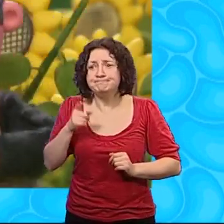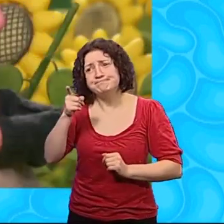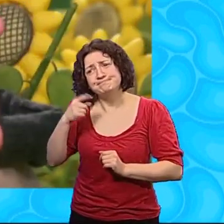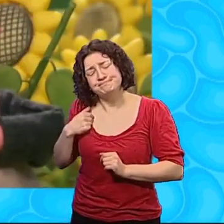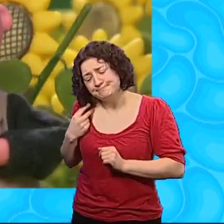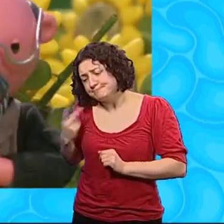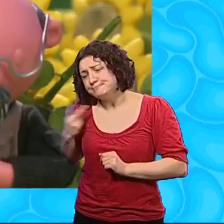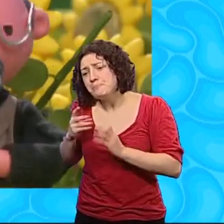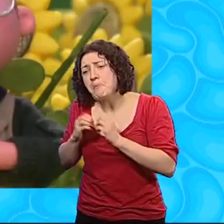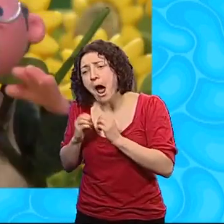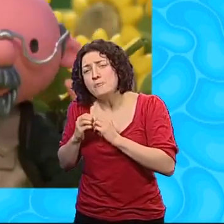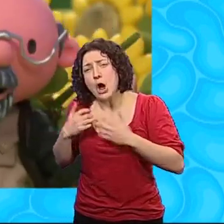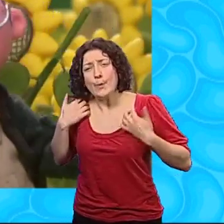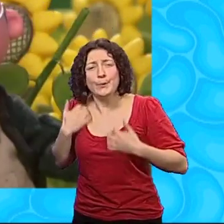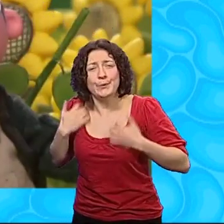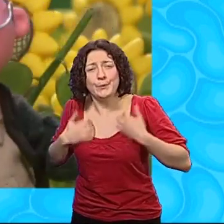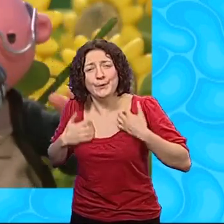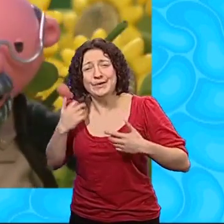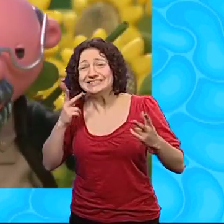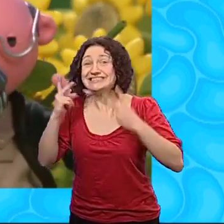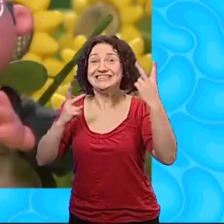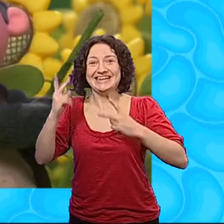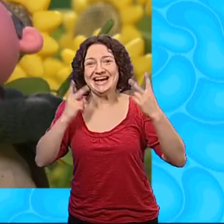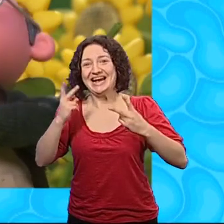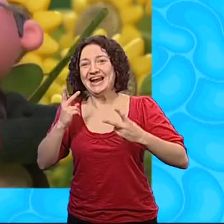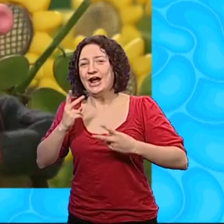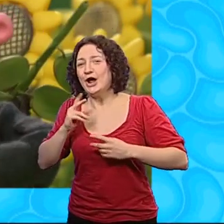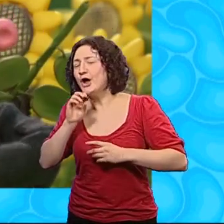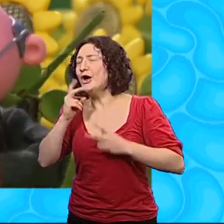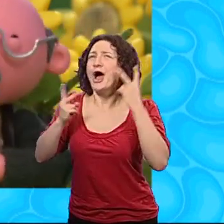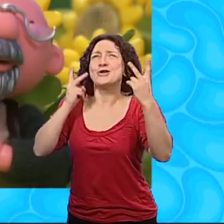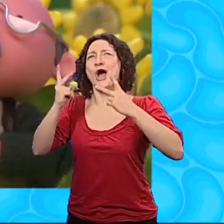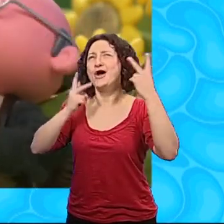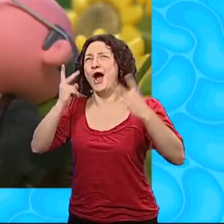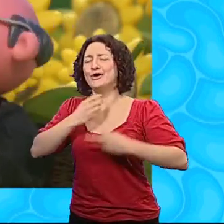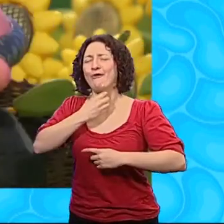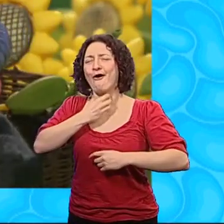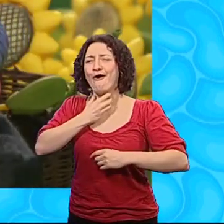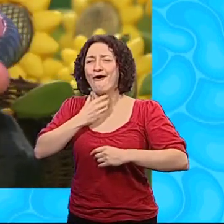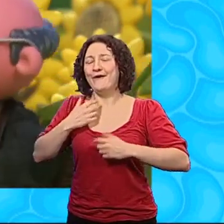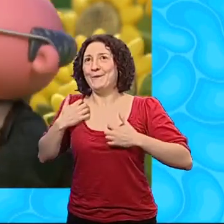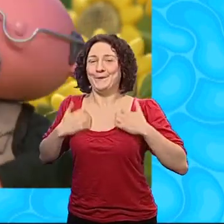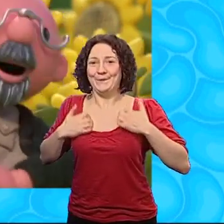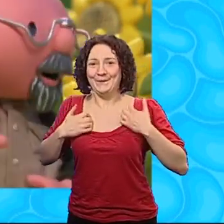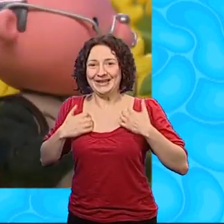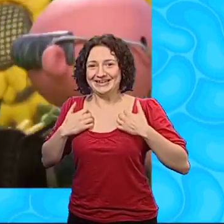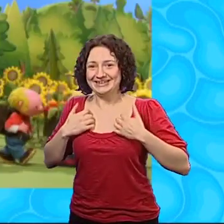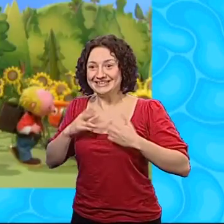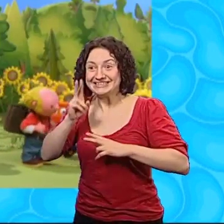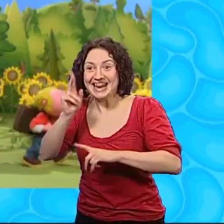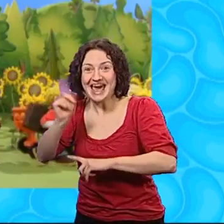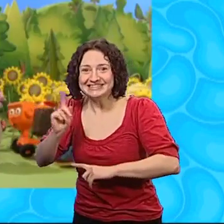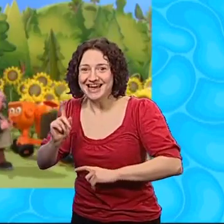are terribly excited about the big sing-along. We do so love the sound of a voice raised in song. See you there.